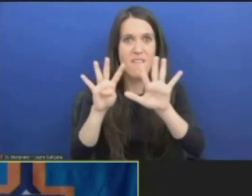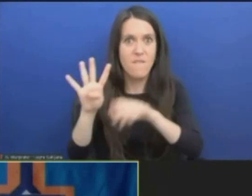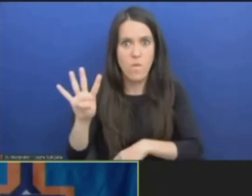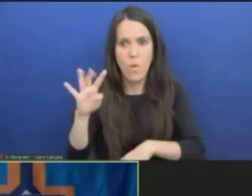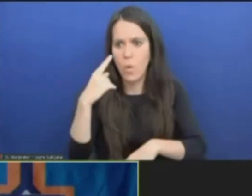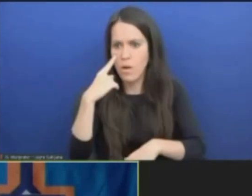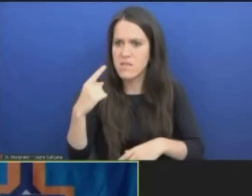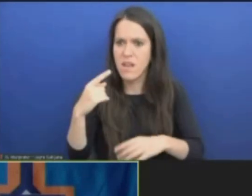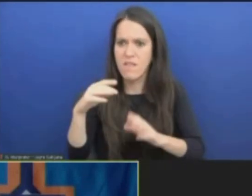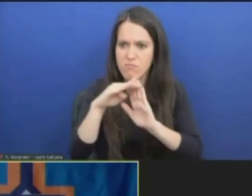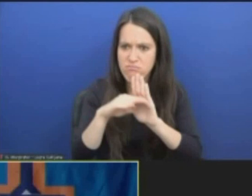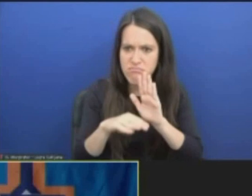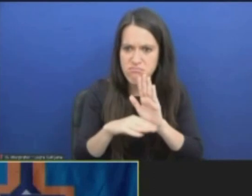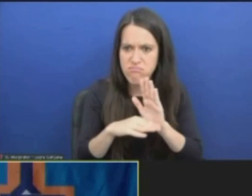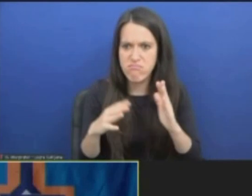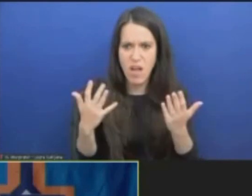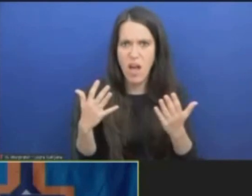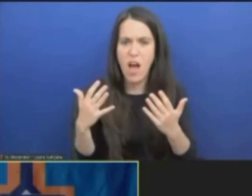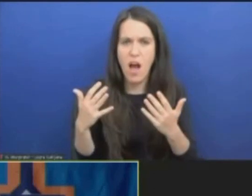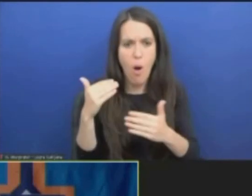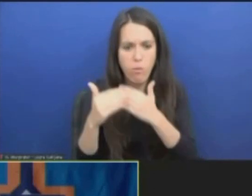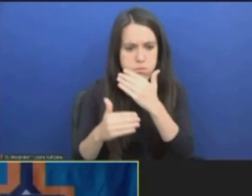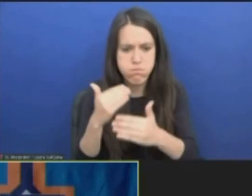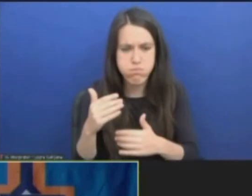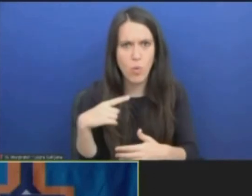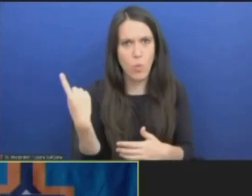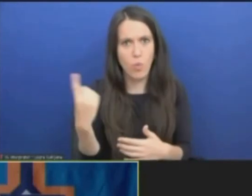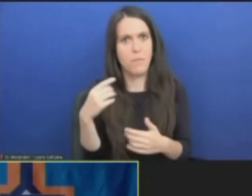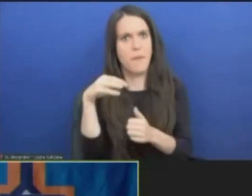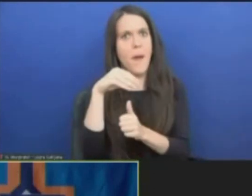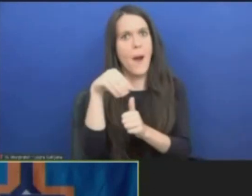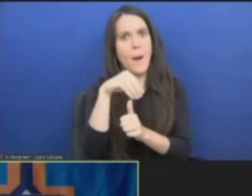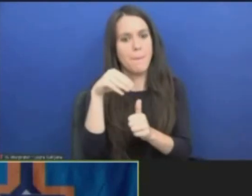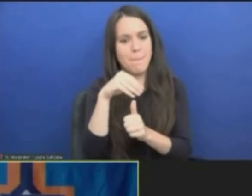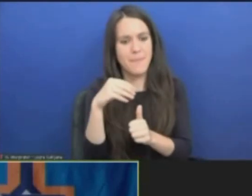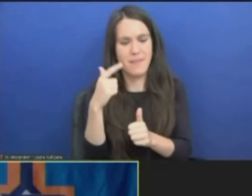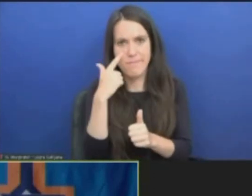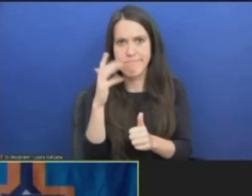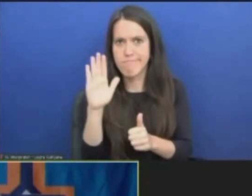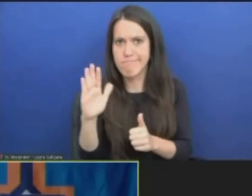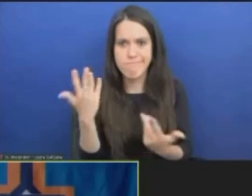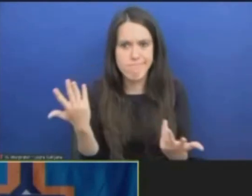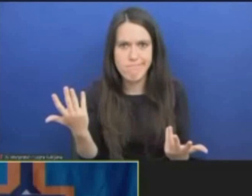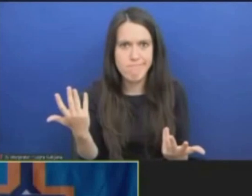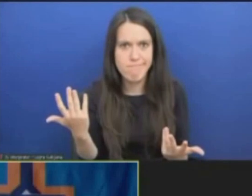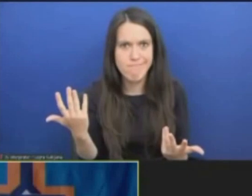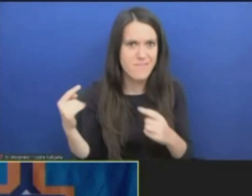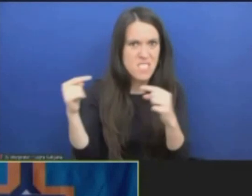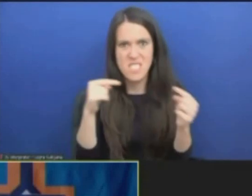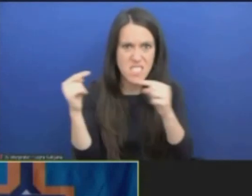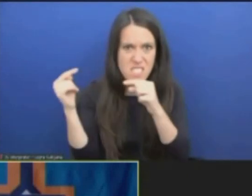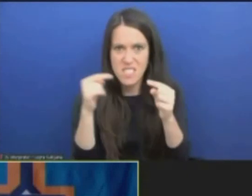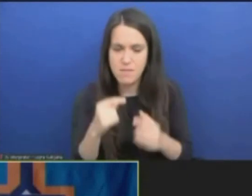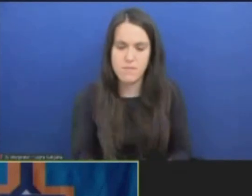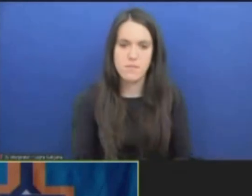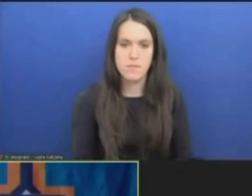armed forces by the Bolsheviks and Kemalists, have not ended.